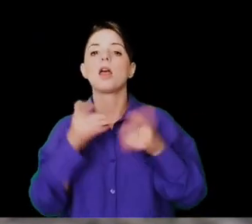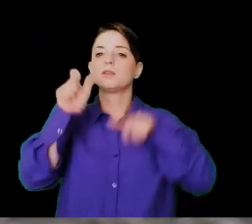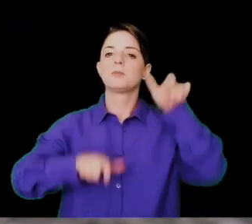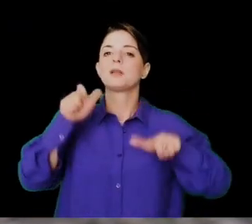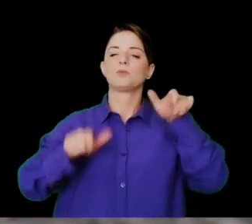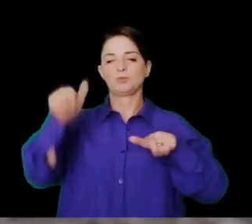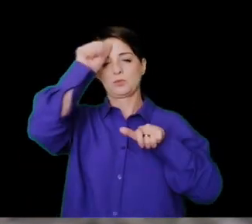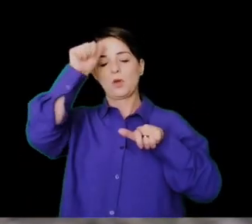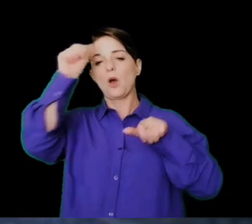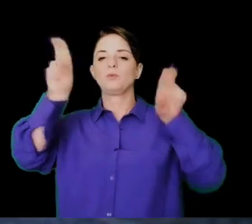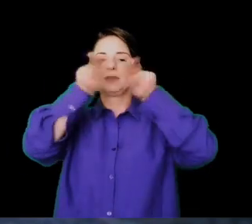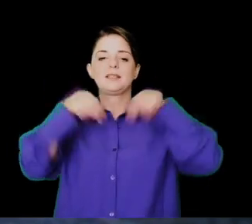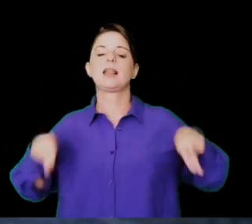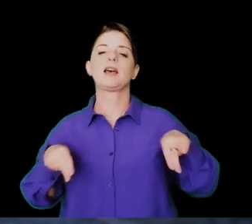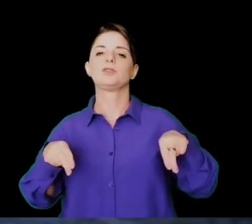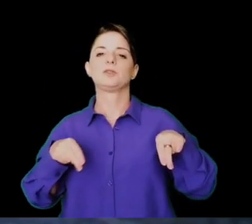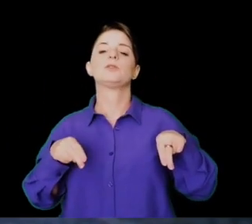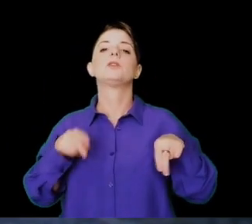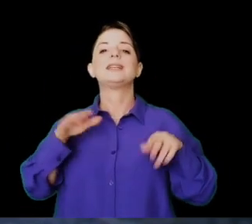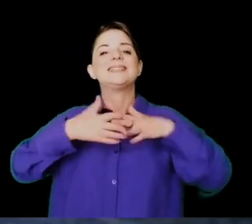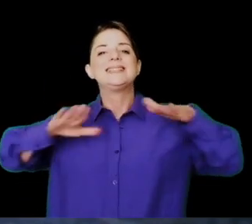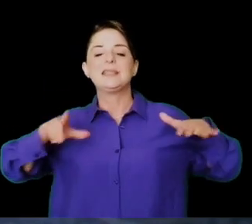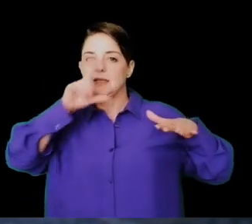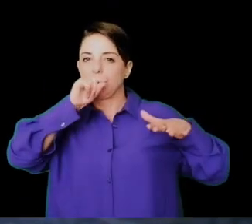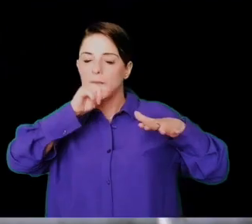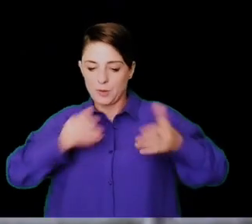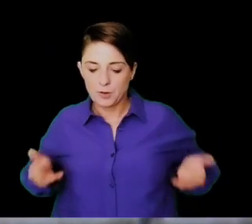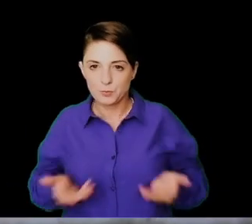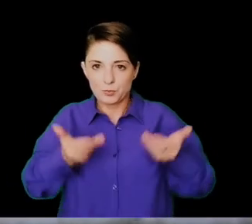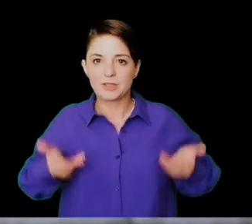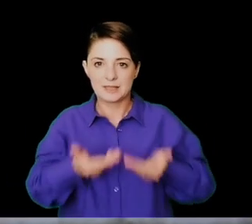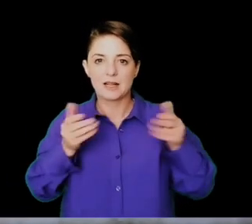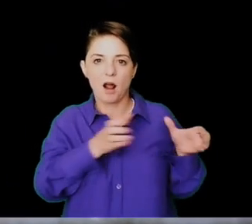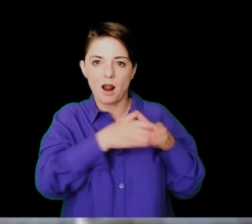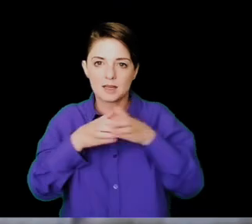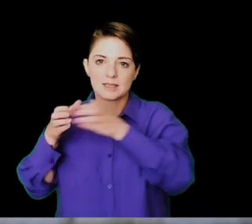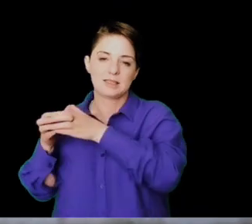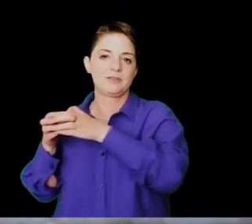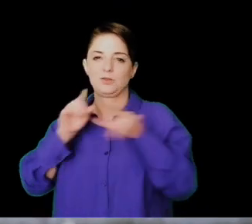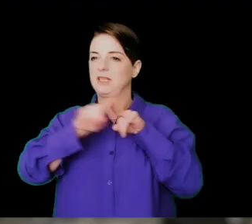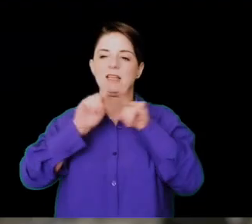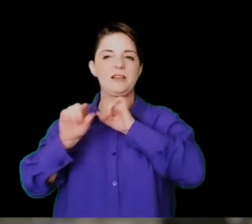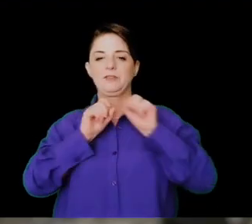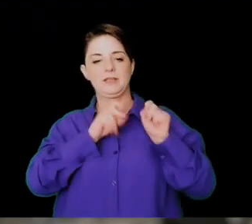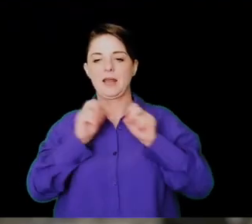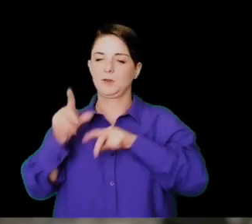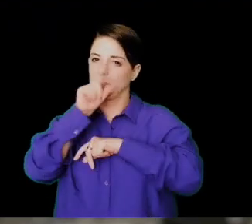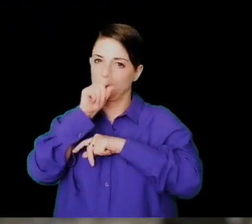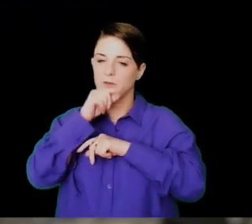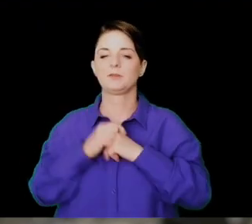Many people know the Solent for its internationally important breeding seabird colonies, which has over 12,000 pairs of things like terns and